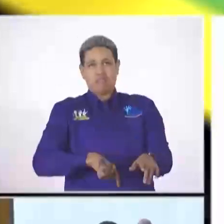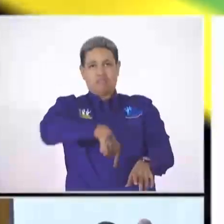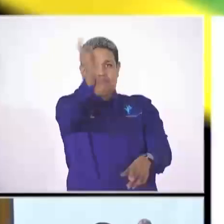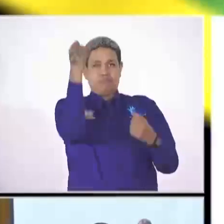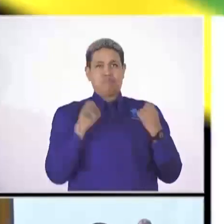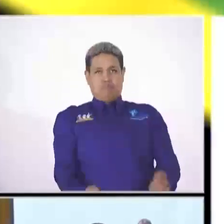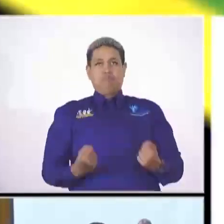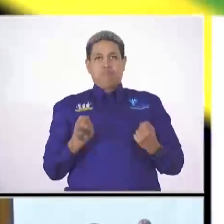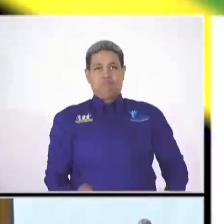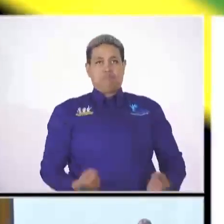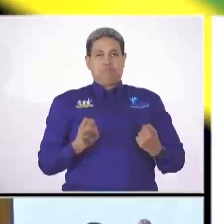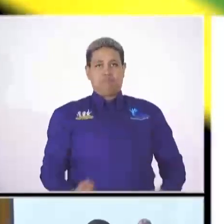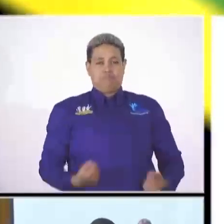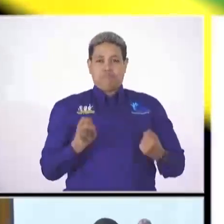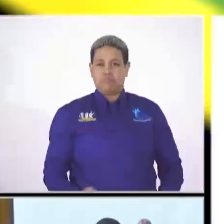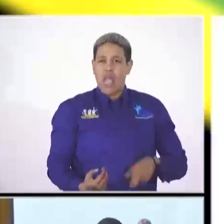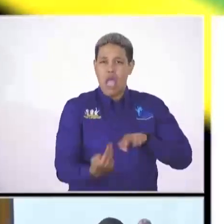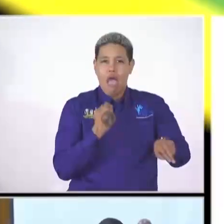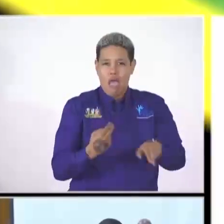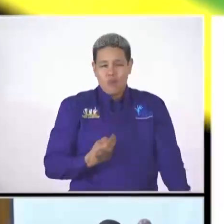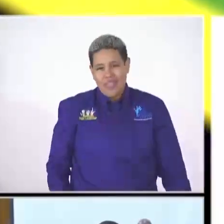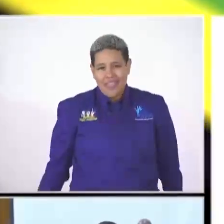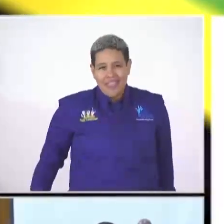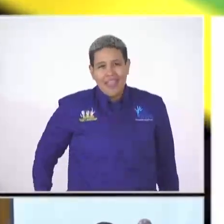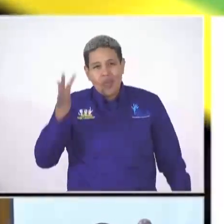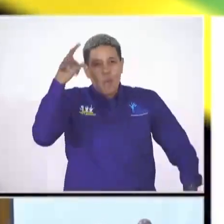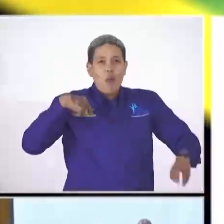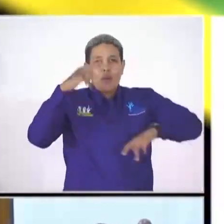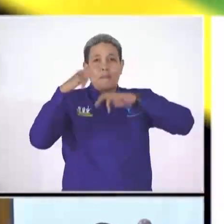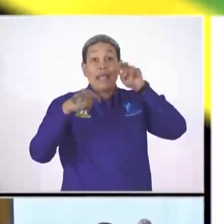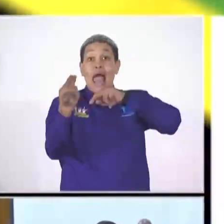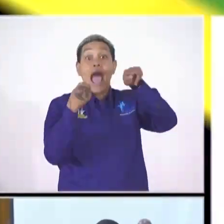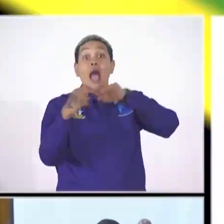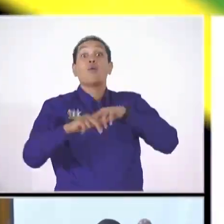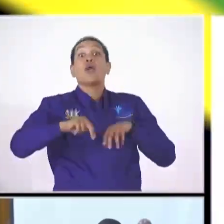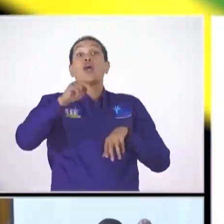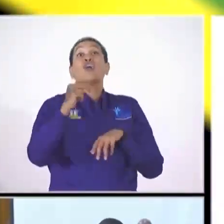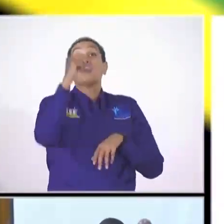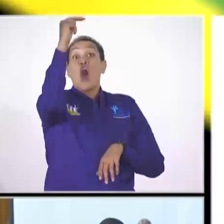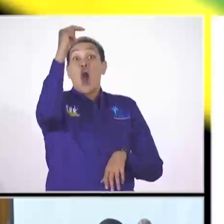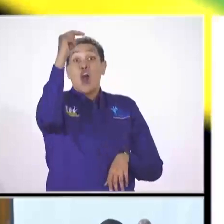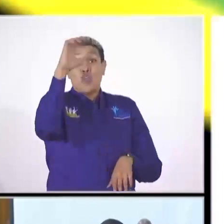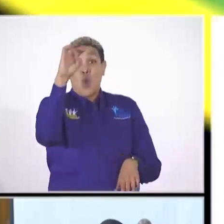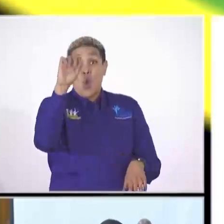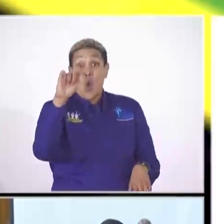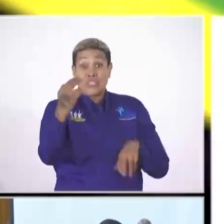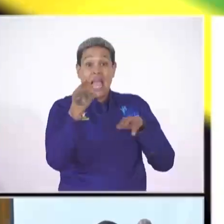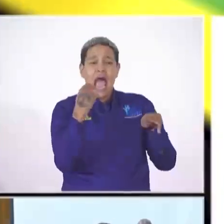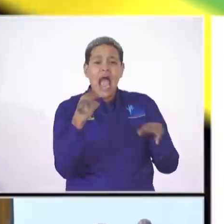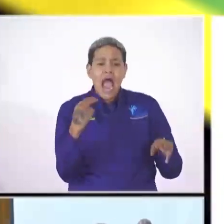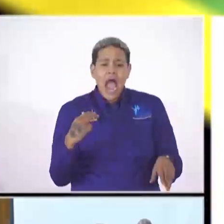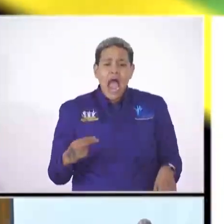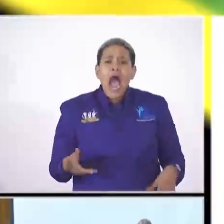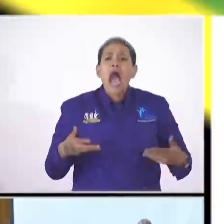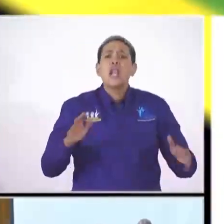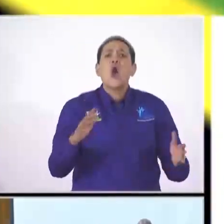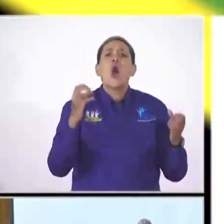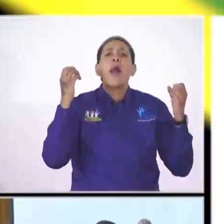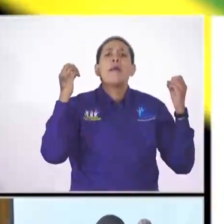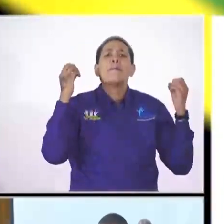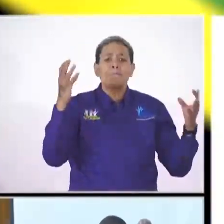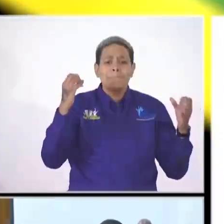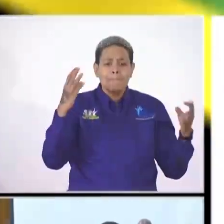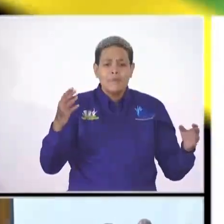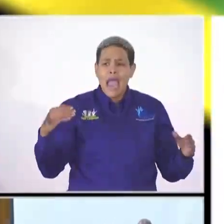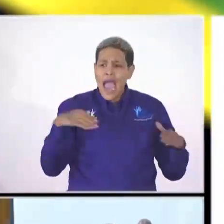Why did we build highways, such as the North Coast Highway Corridor, and then allow numerous points of